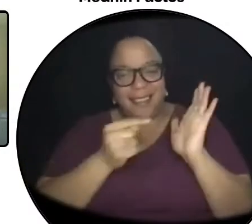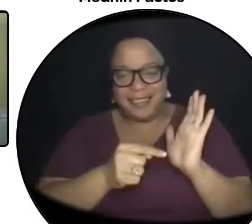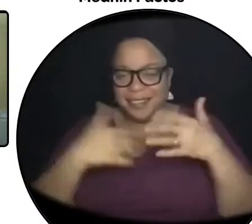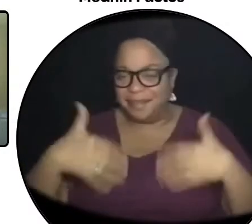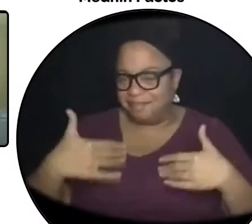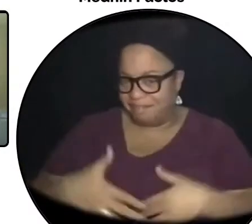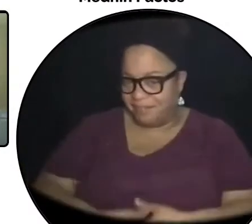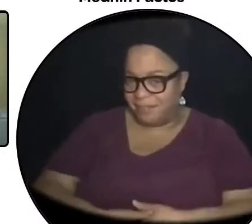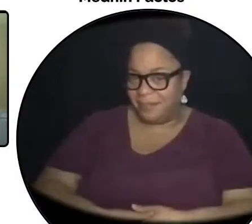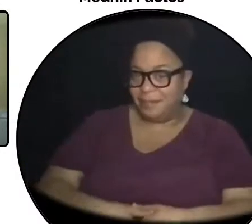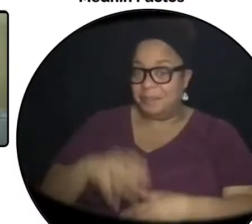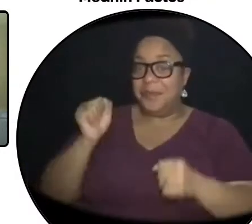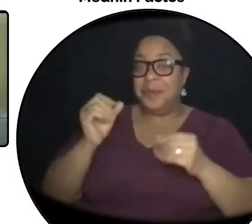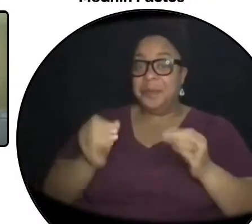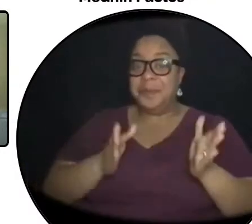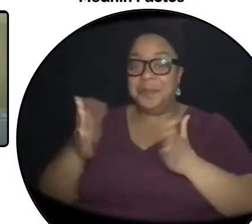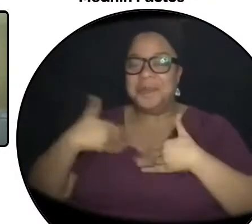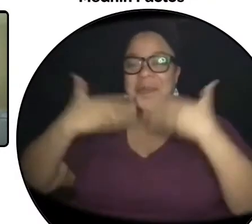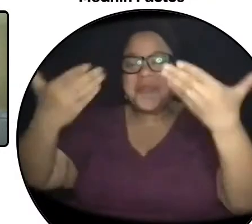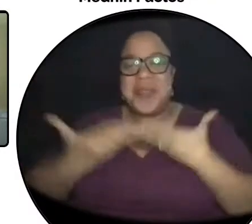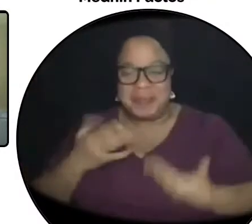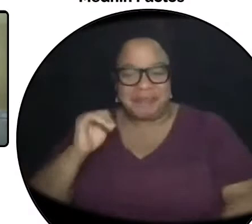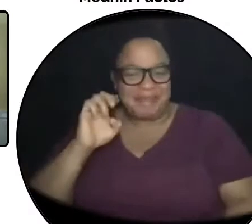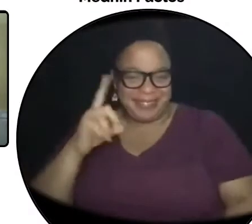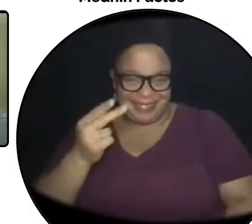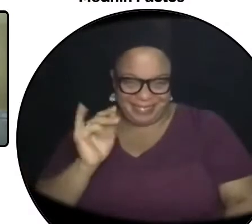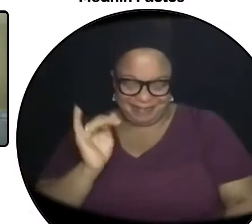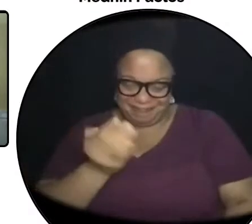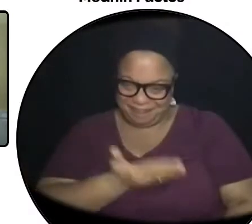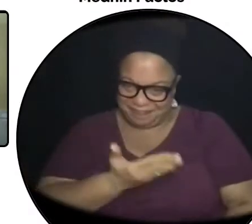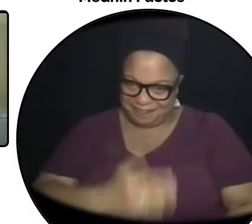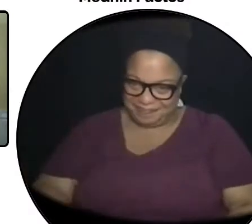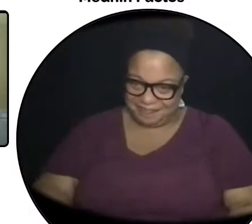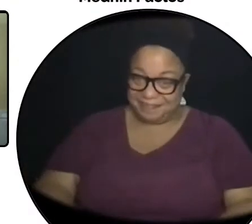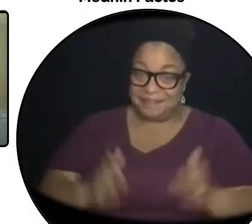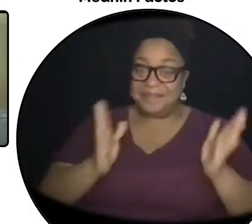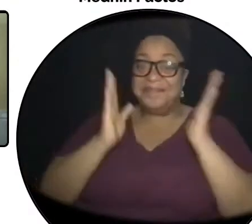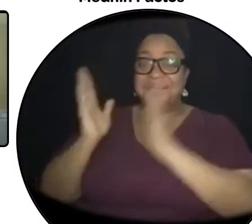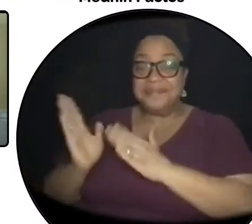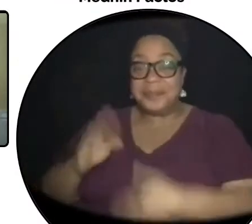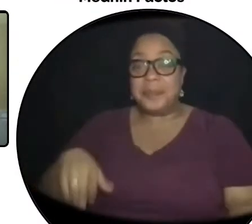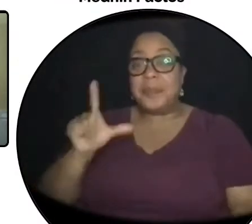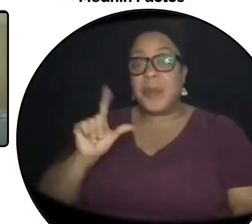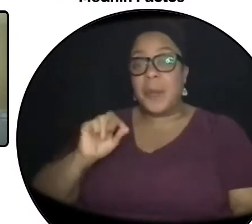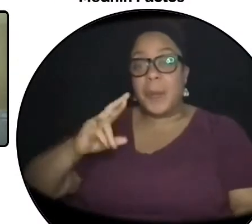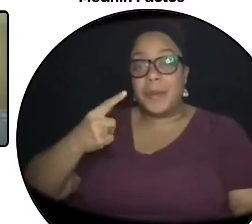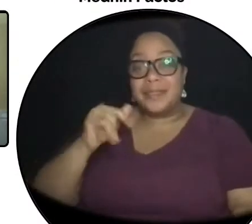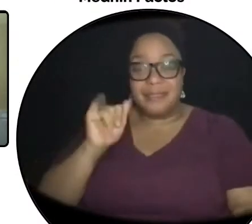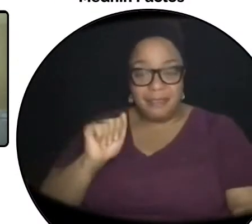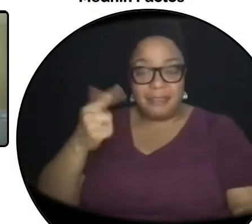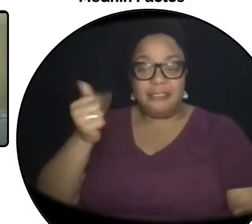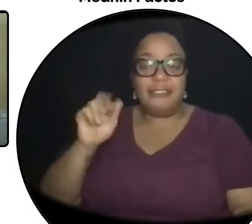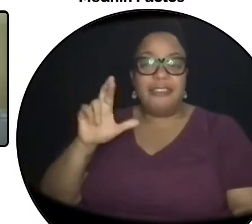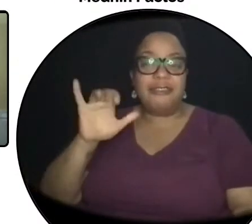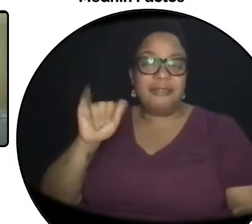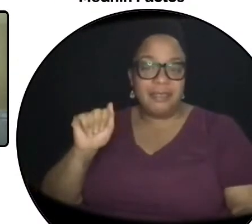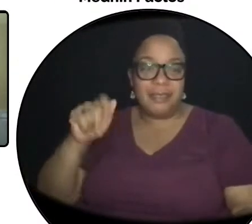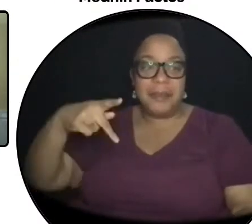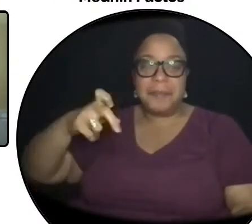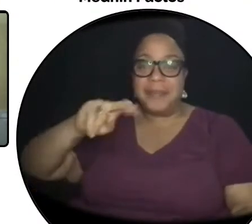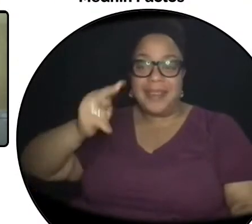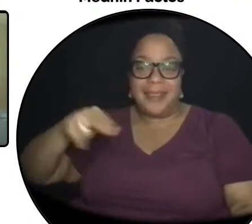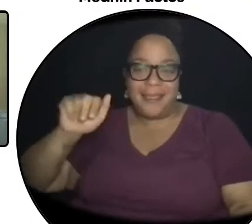of The Borders of Dominicanidad, Race, Nations, and Archives of Contradictions, and the co-director of Mind the